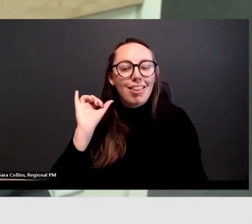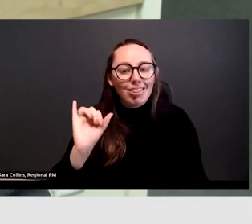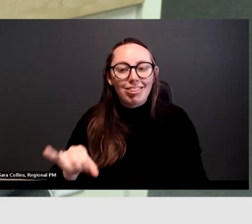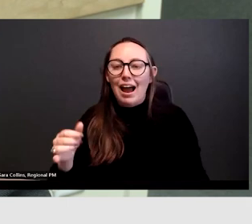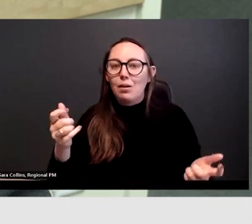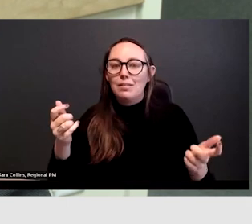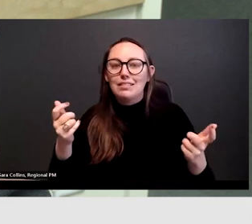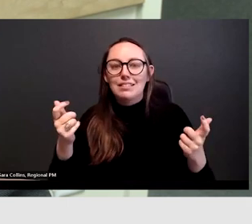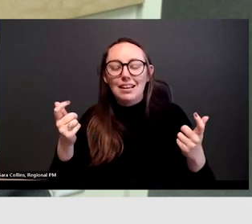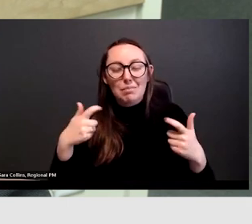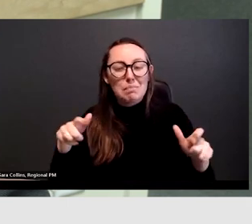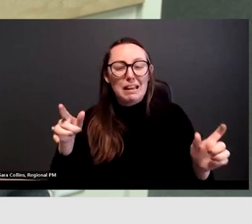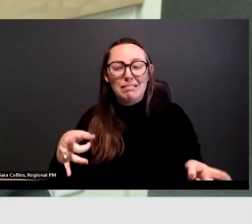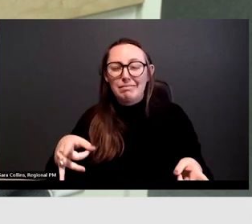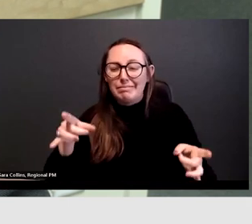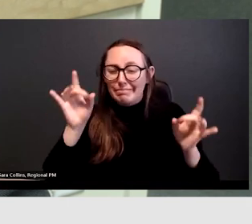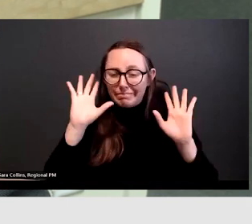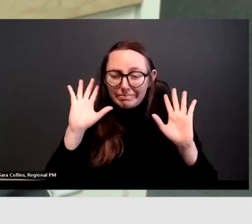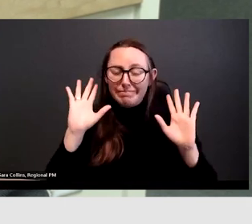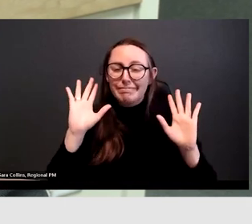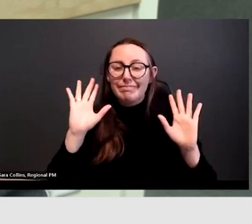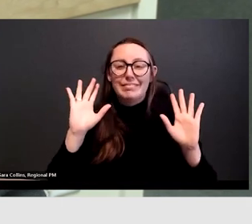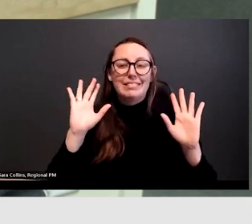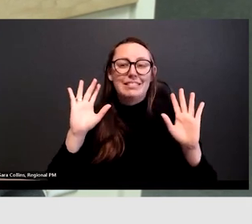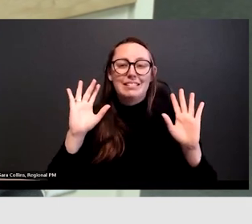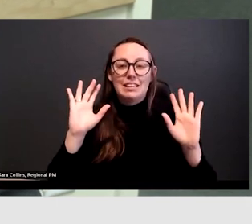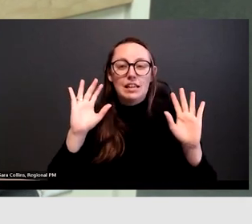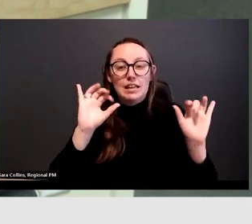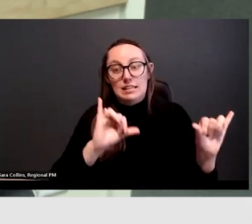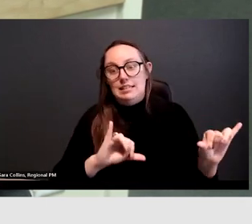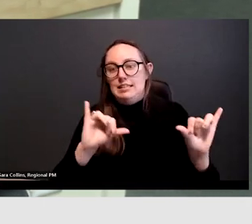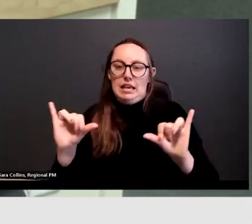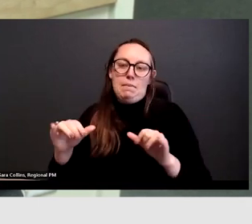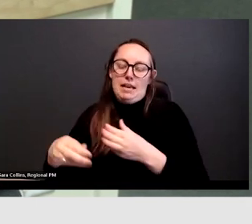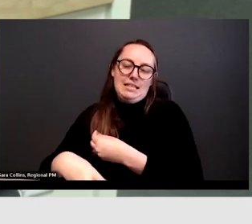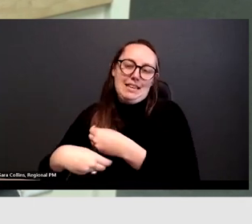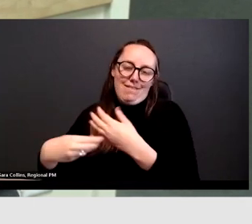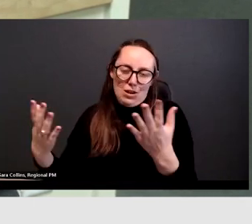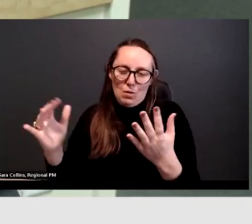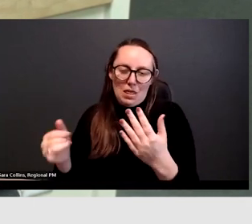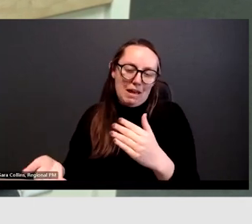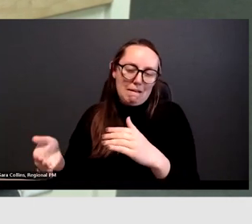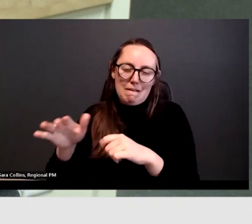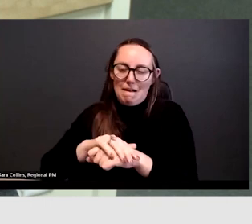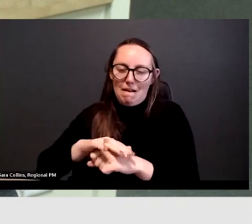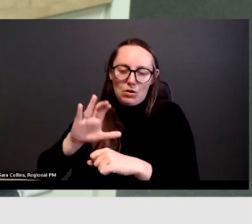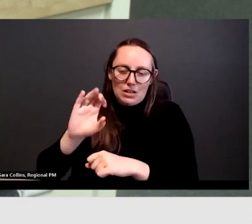coverage cells for $1 or $100 or whatever it was.